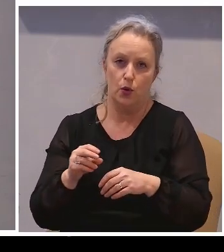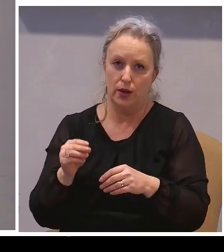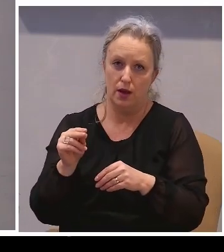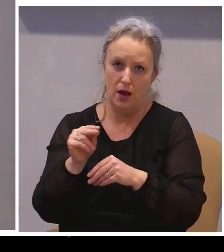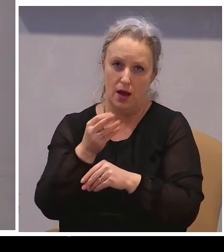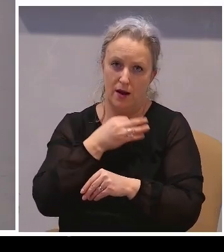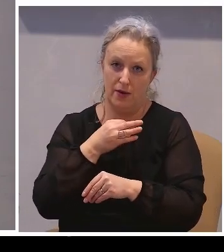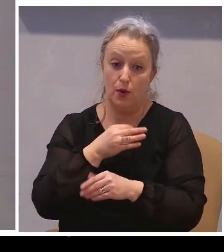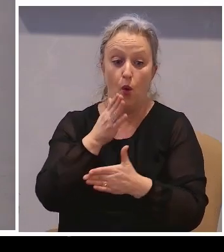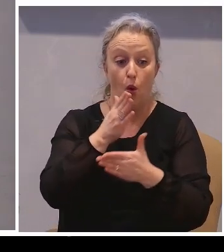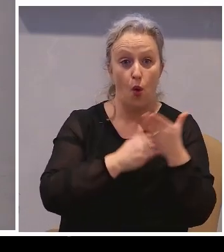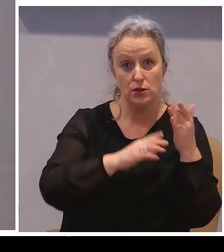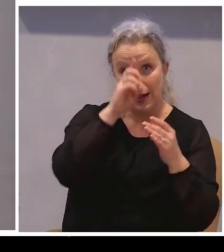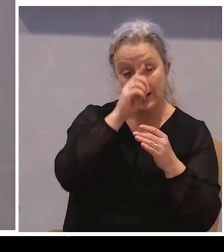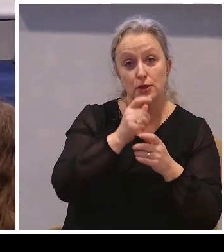we have